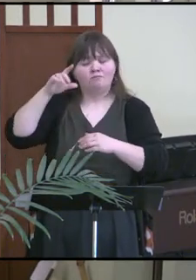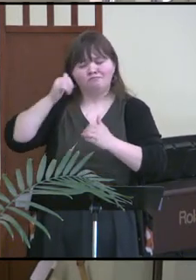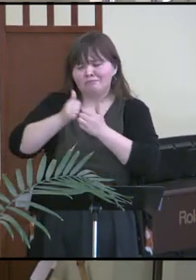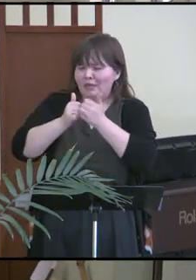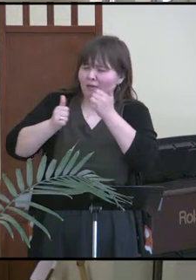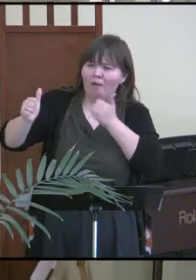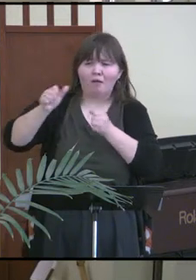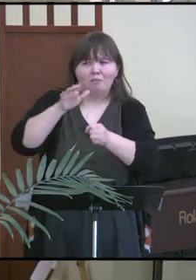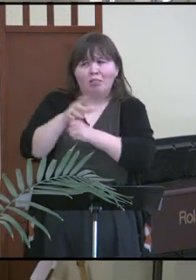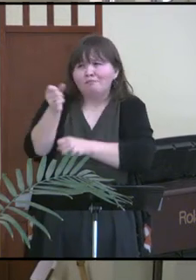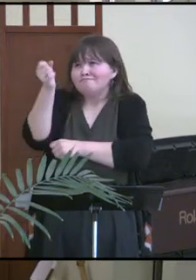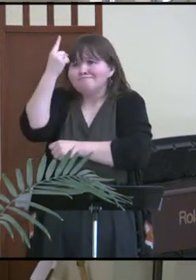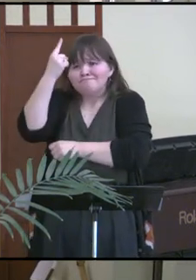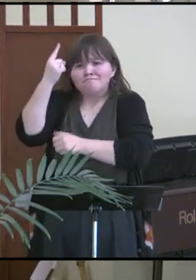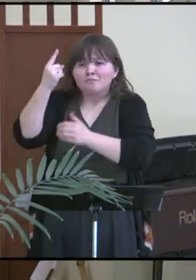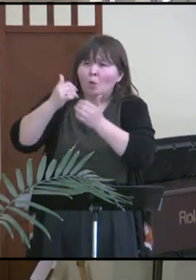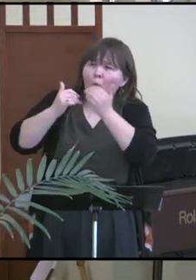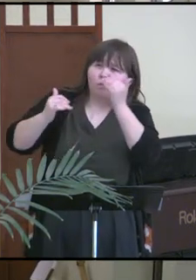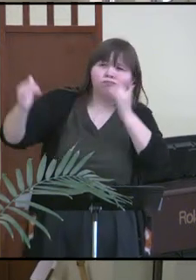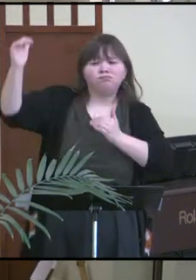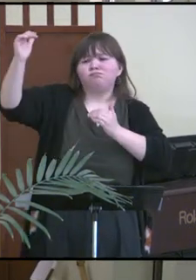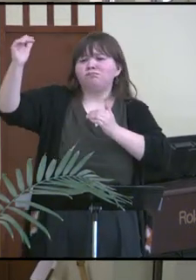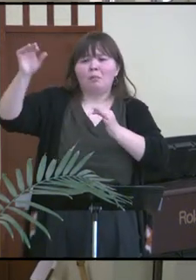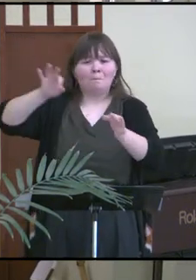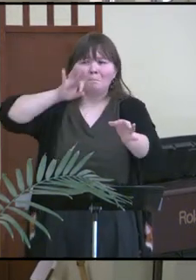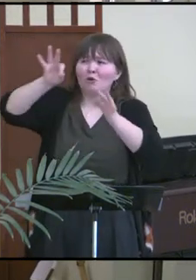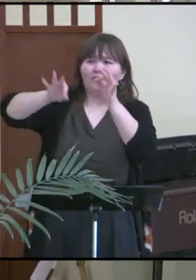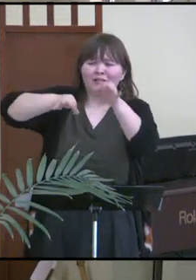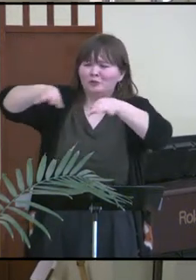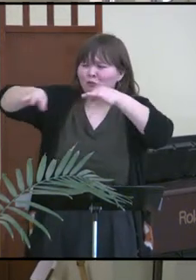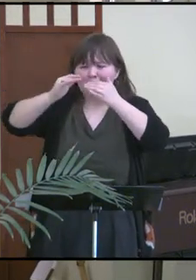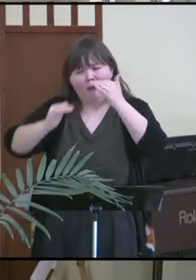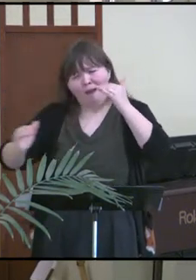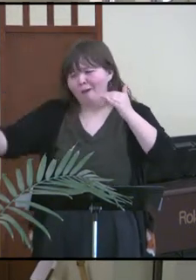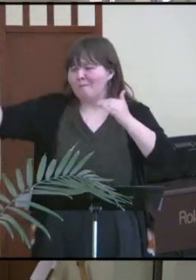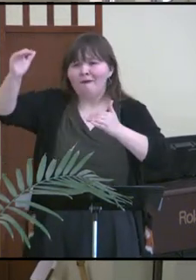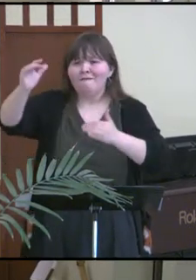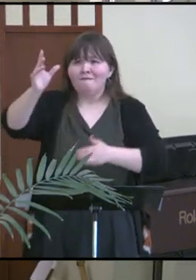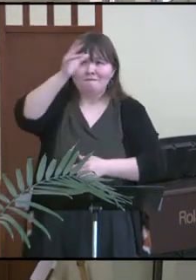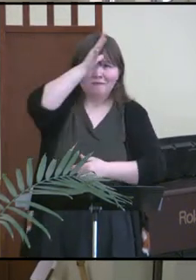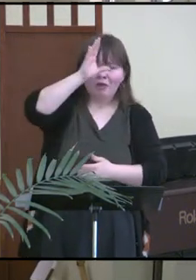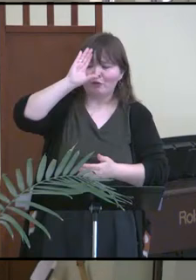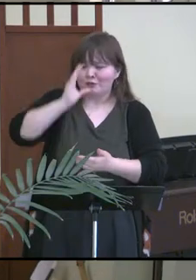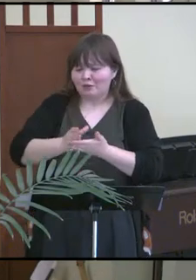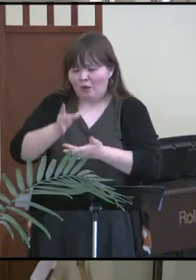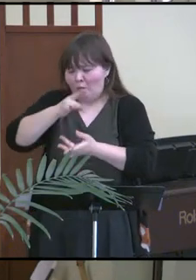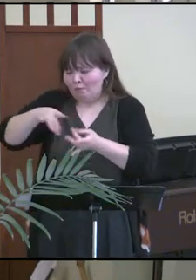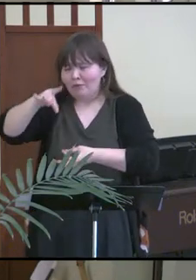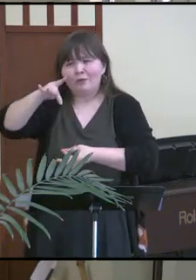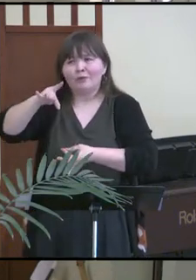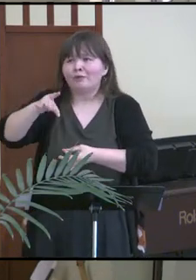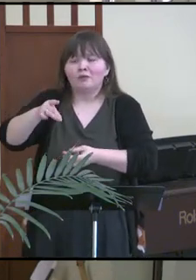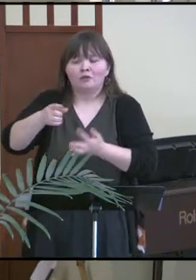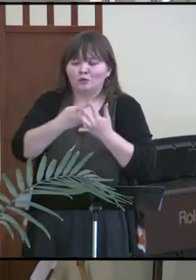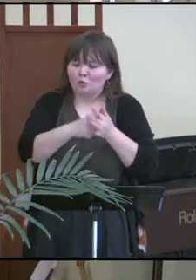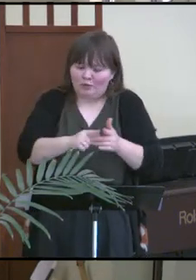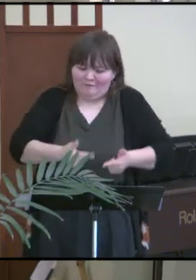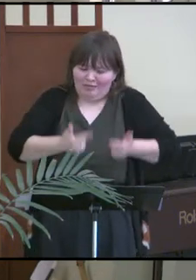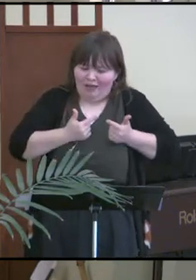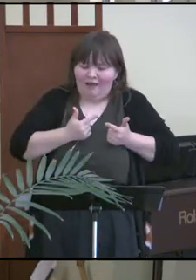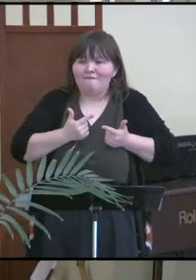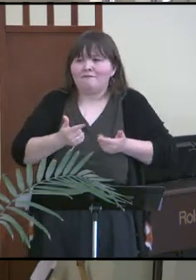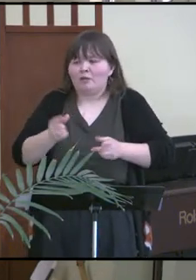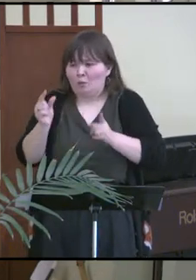knowledge, above perfect description. Father, Son, and Holy Spirit, source of life, living word, and bond of